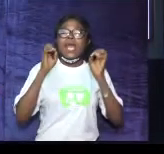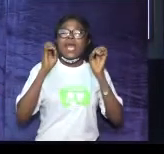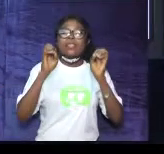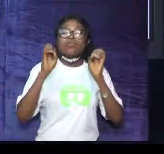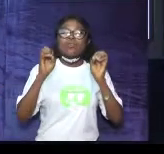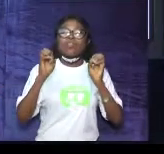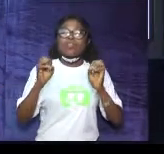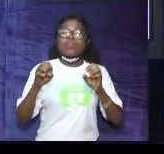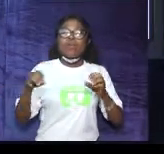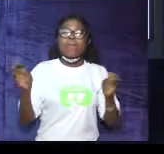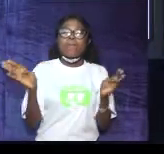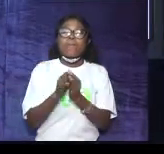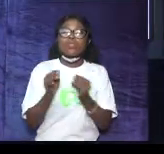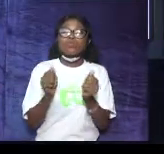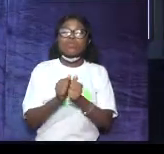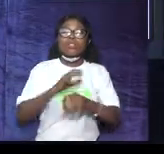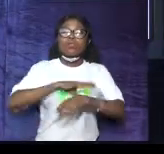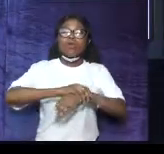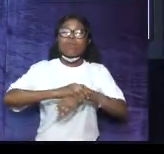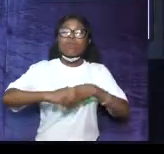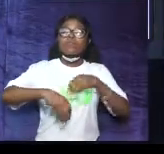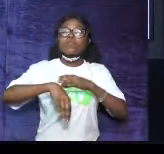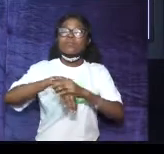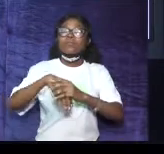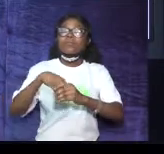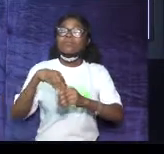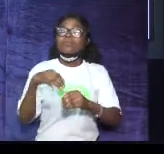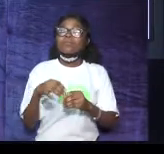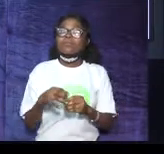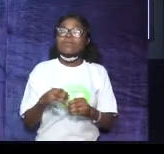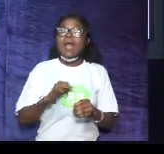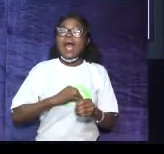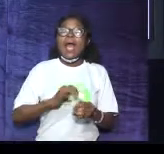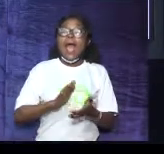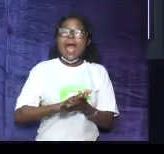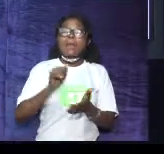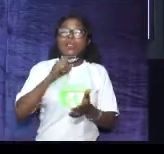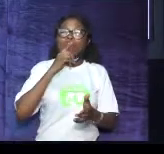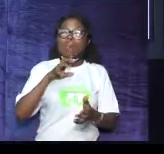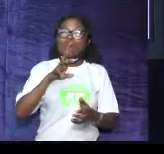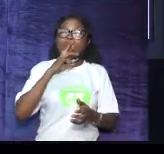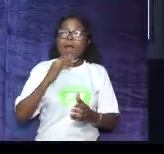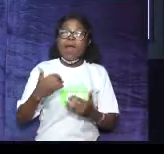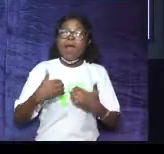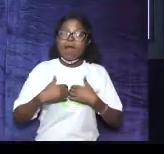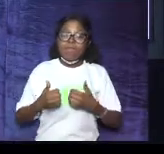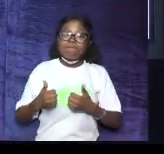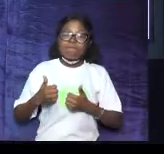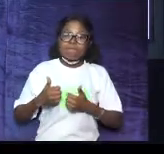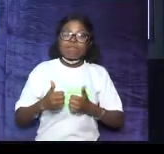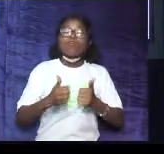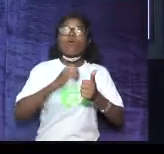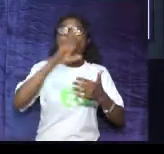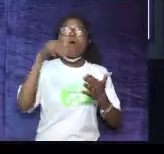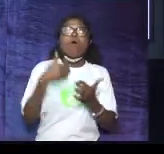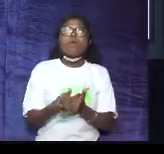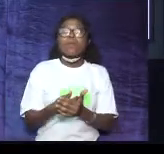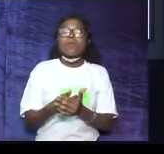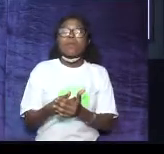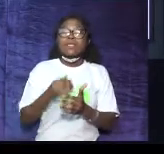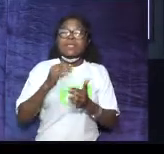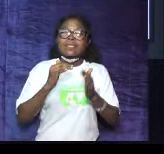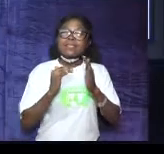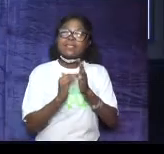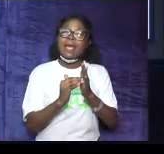school, education meets with comfort. I believe you have followed the